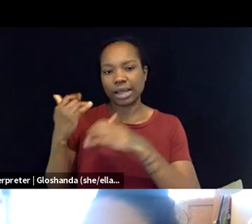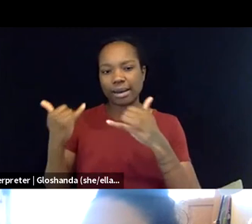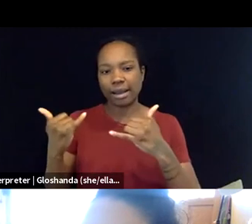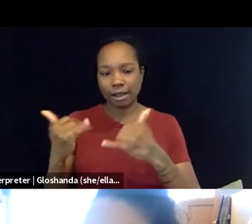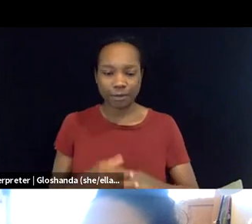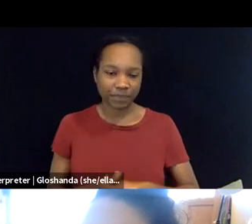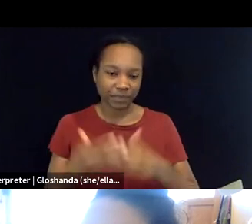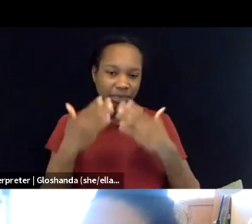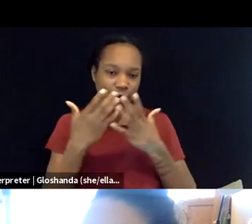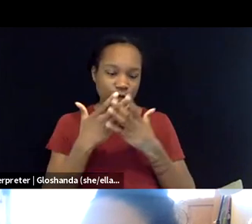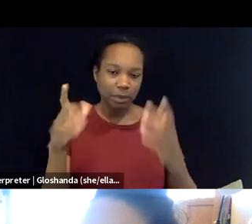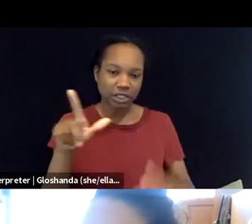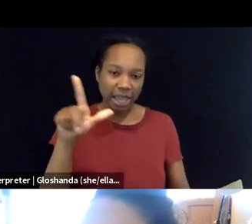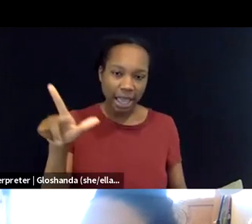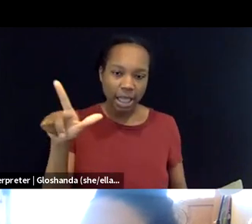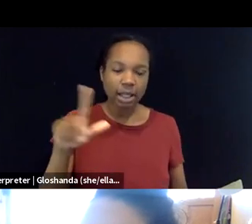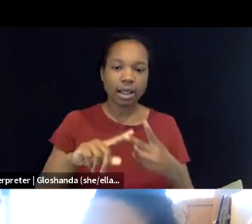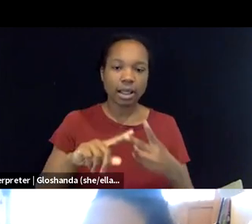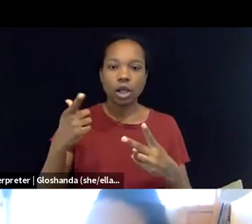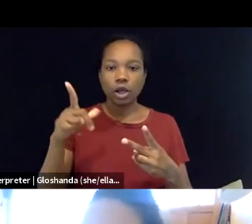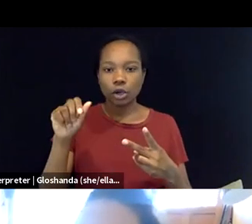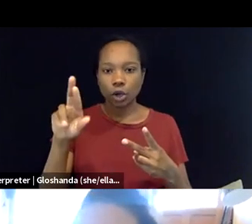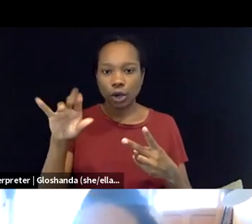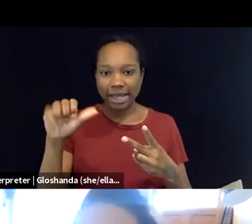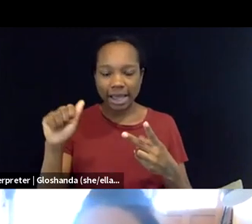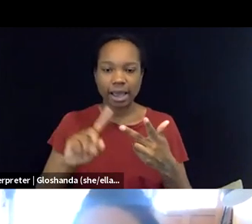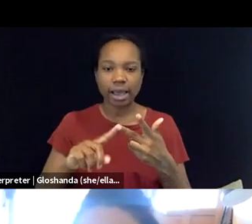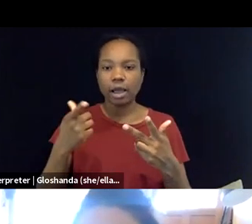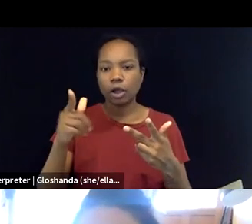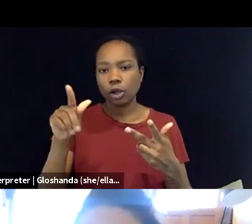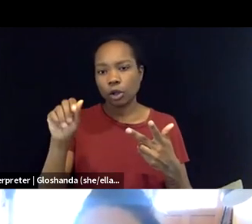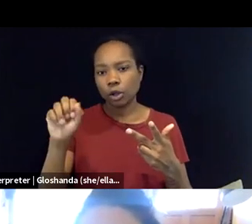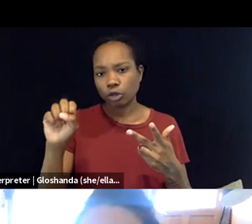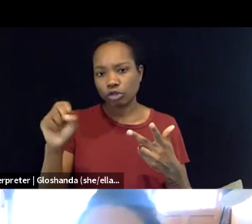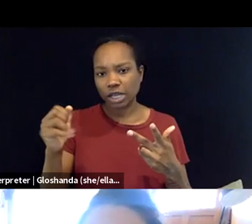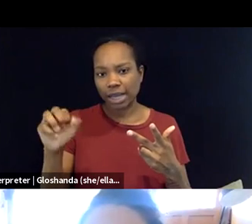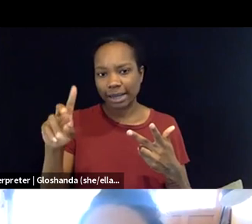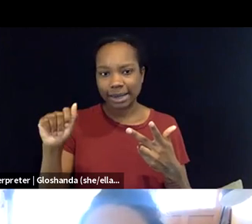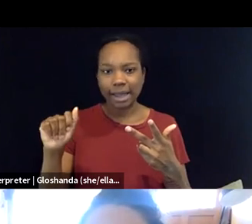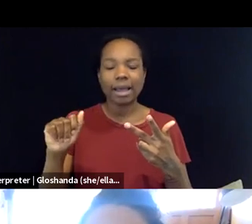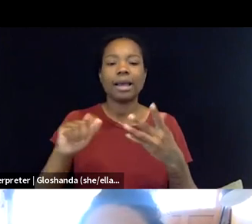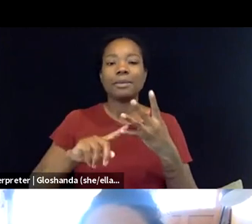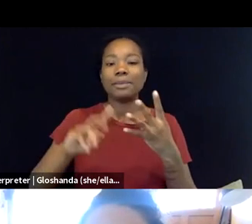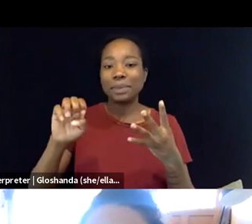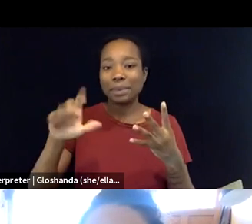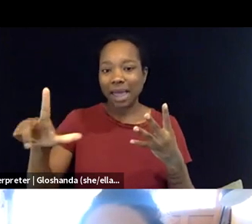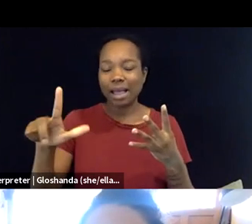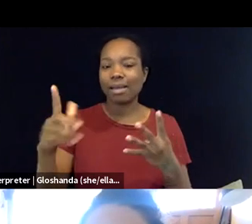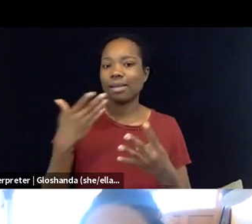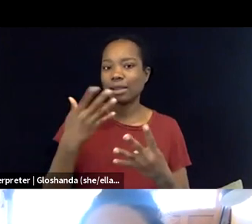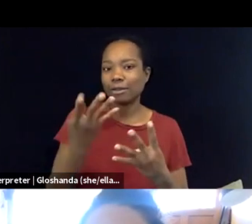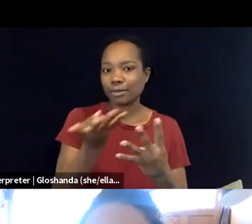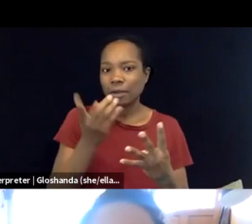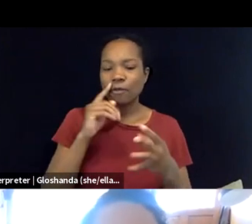you so much to Elle, to Gloria, to Gloshanda and Mel for doing our interpretation today. And